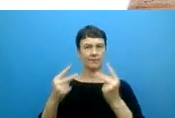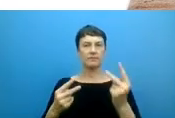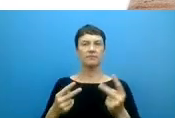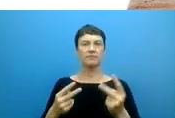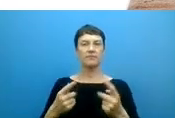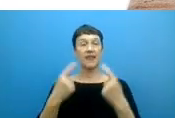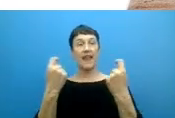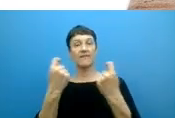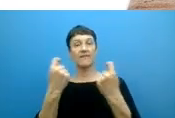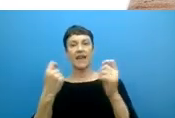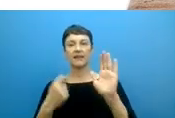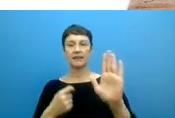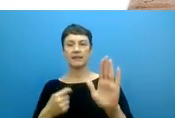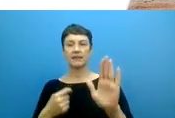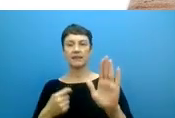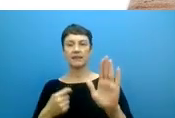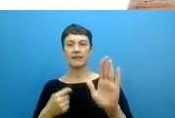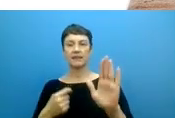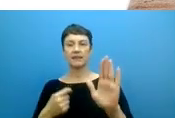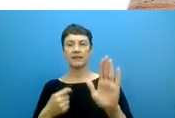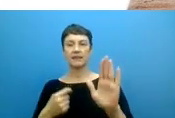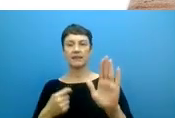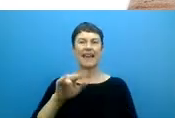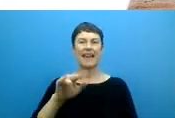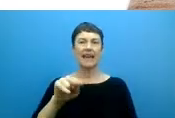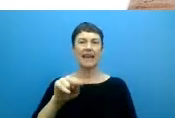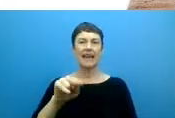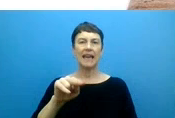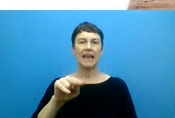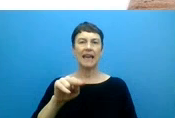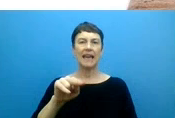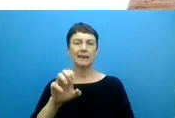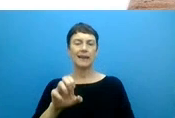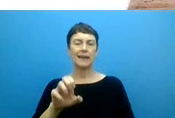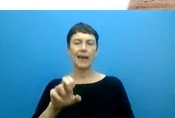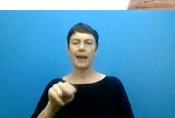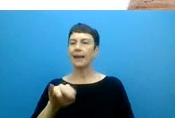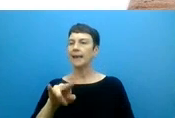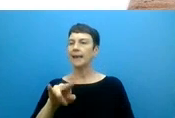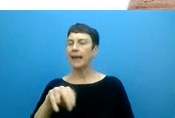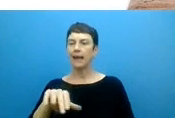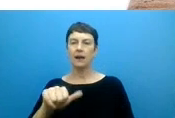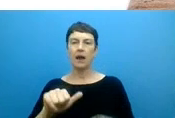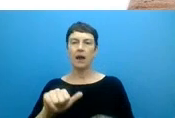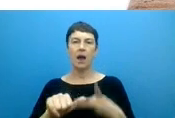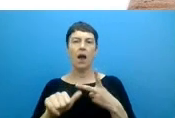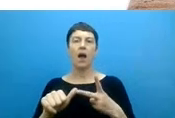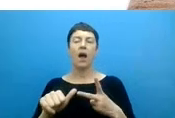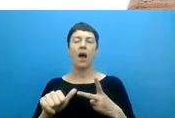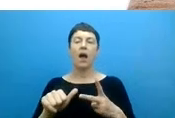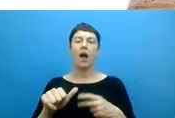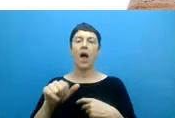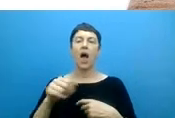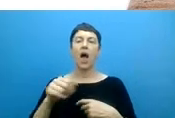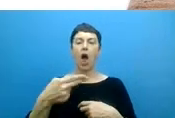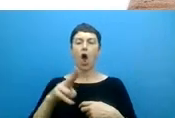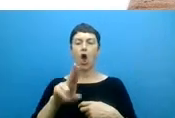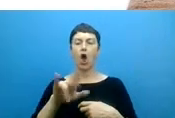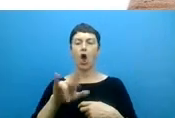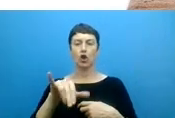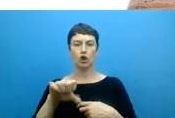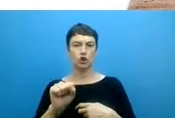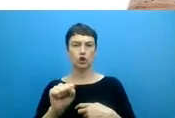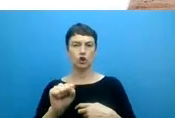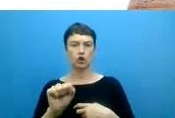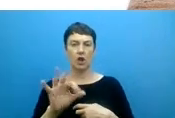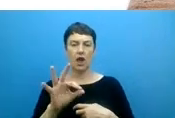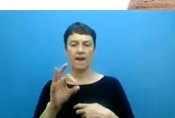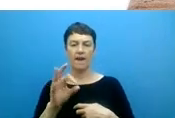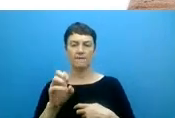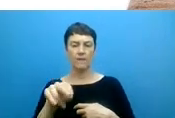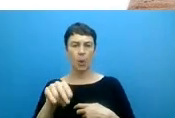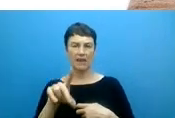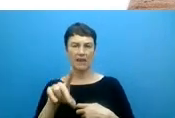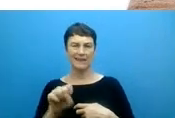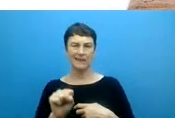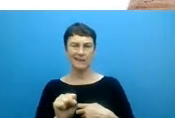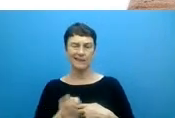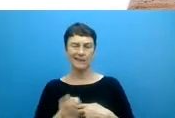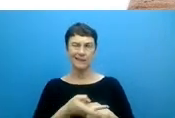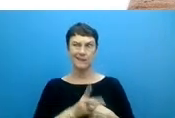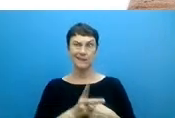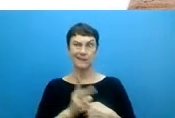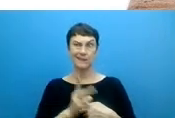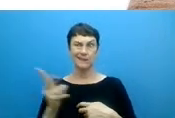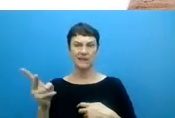So we have Hina Danita, Flaudifias, Fensters, Hayes Fonts, Hayes Dance, and all these names of events that were kind